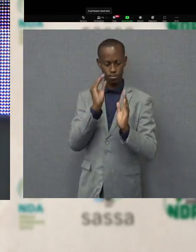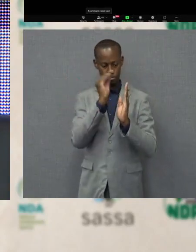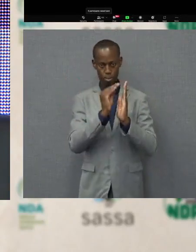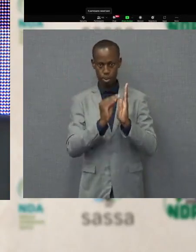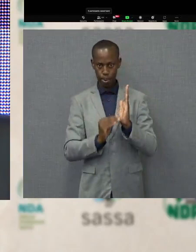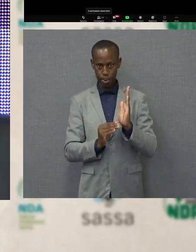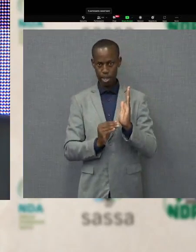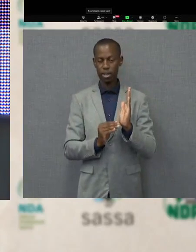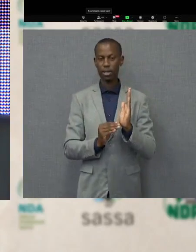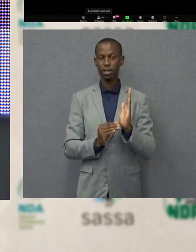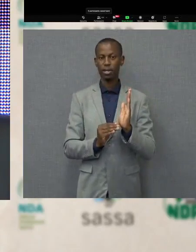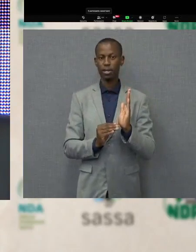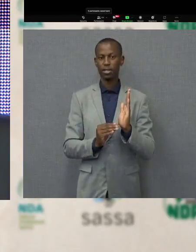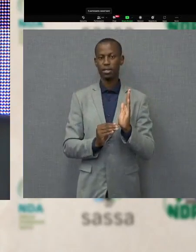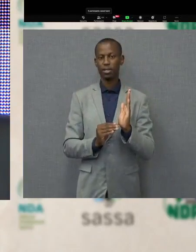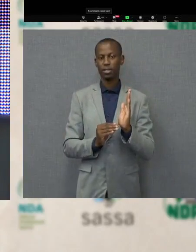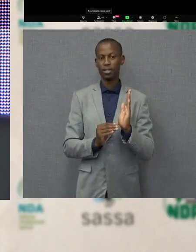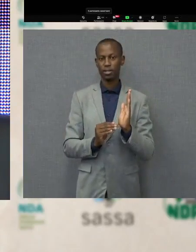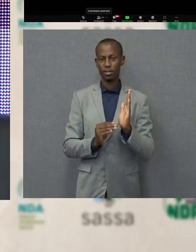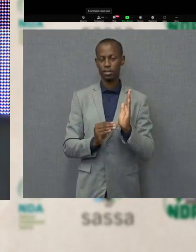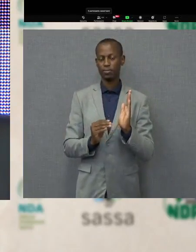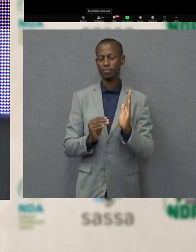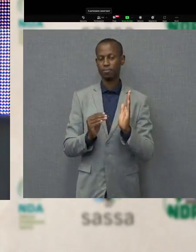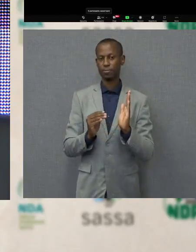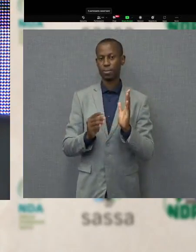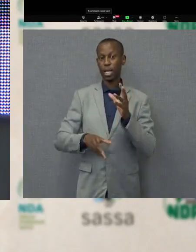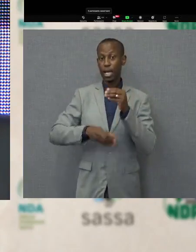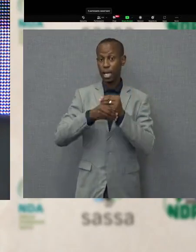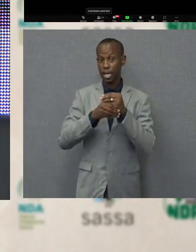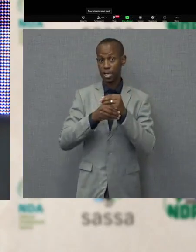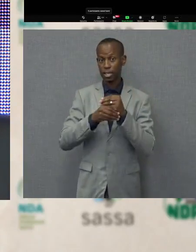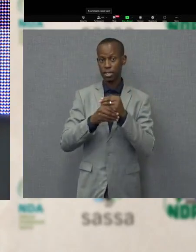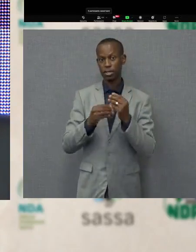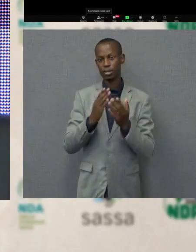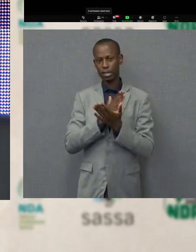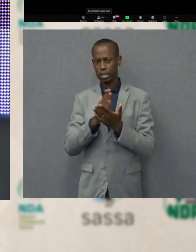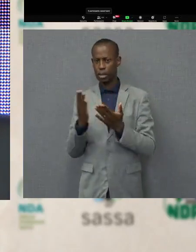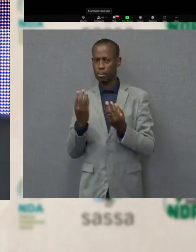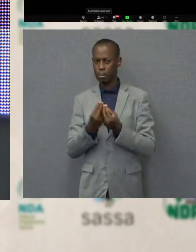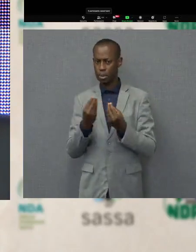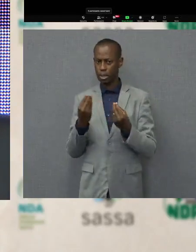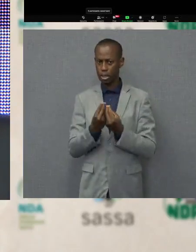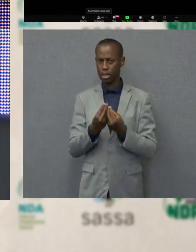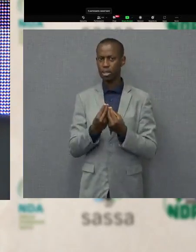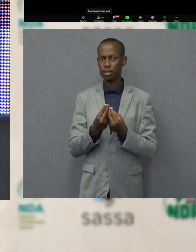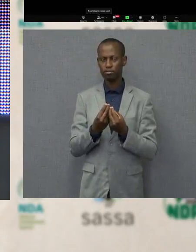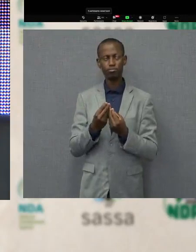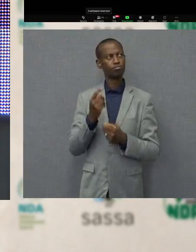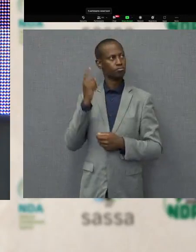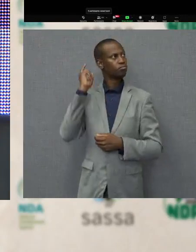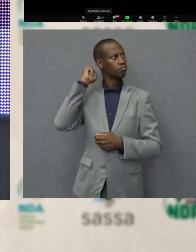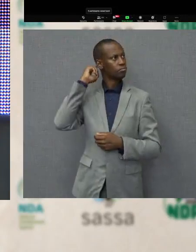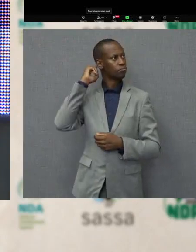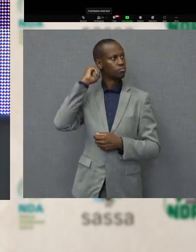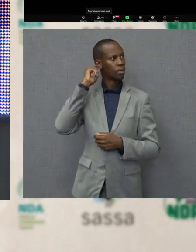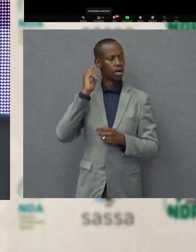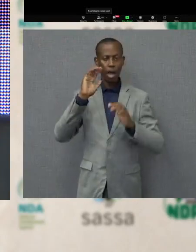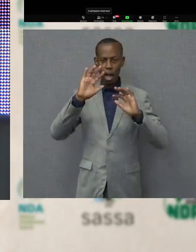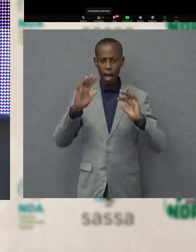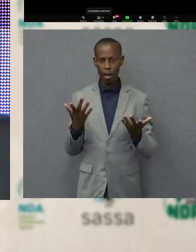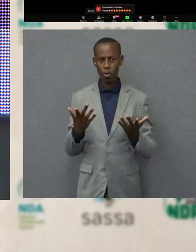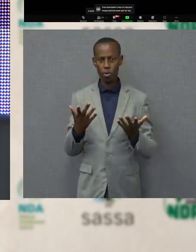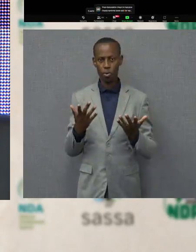developing. And there are some of the take-homes with regard to how we can strengthen governance